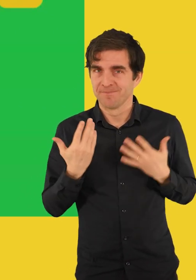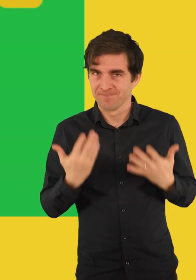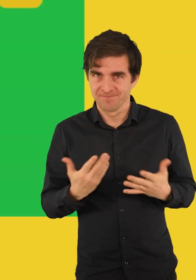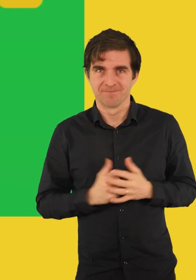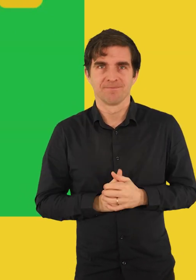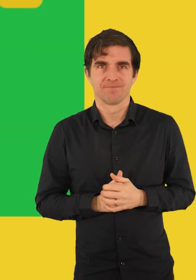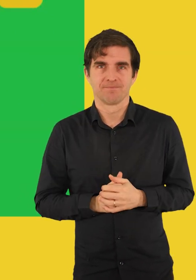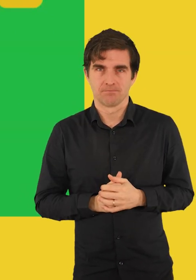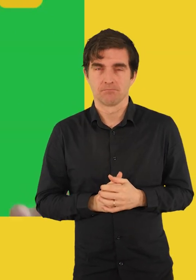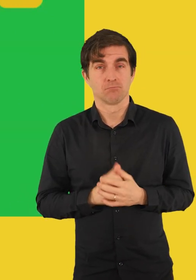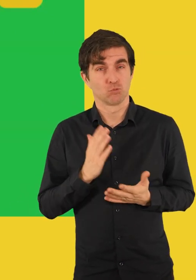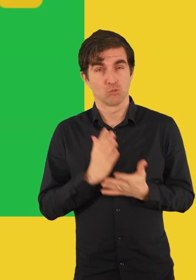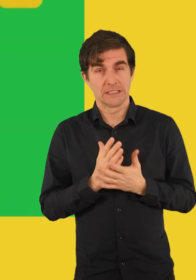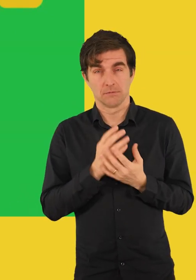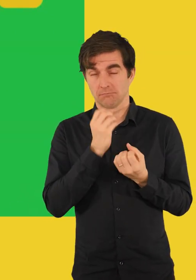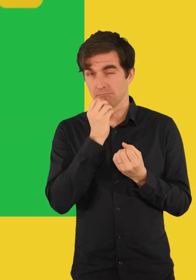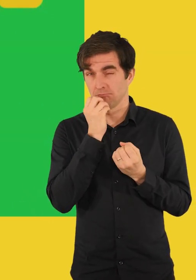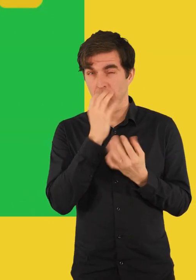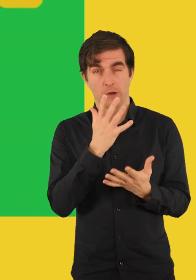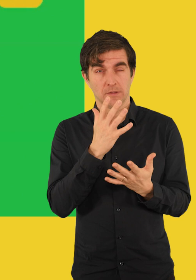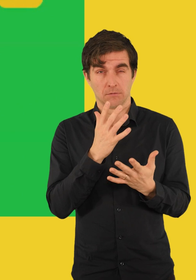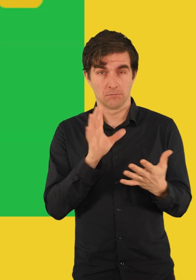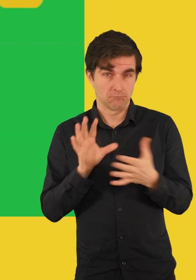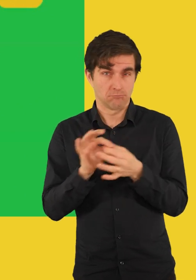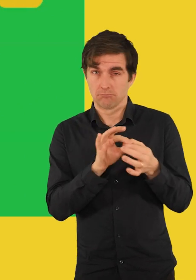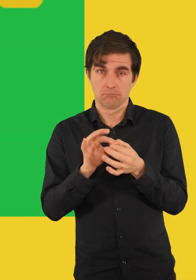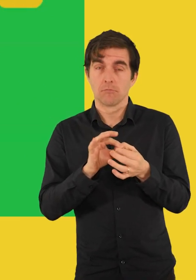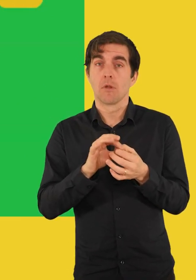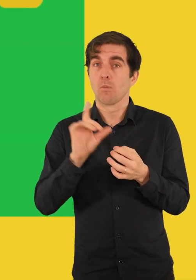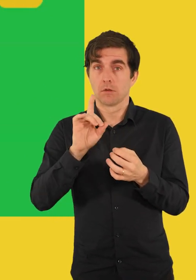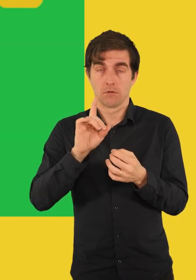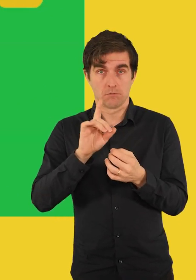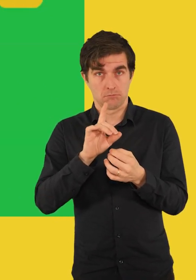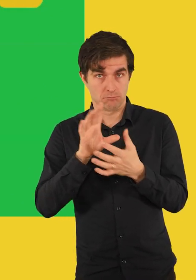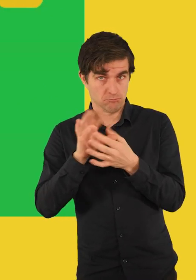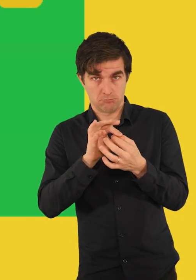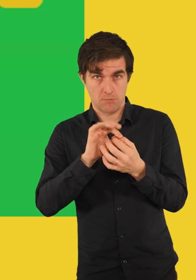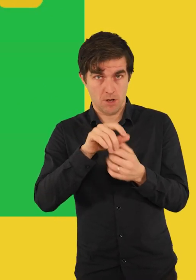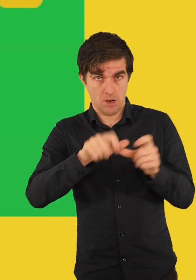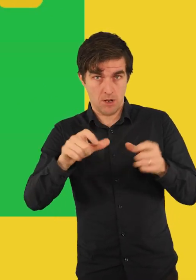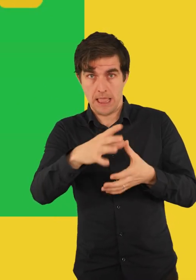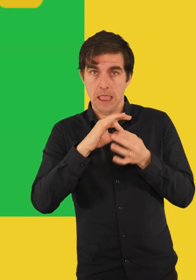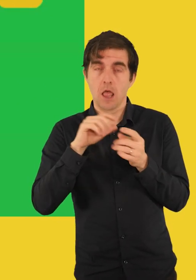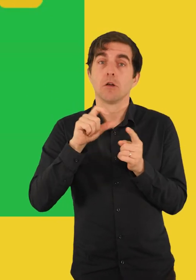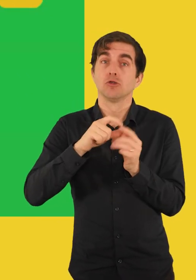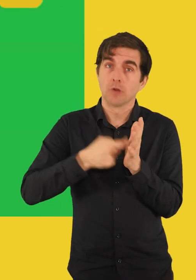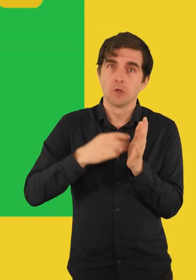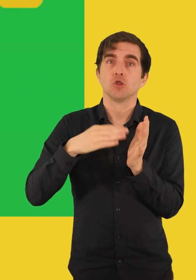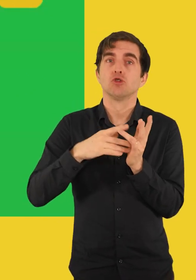final speaker for today, another case of a powerful partnership working between actors, we